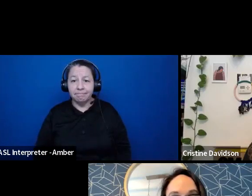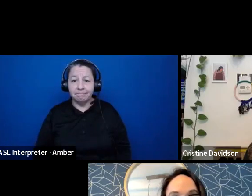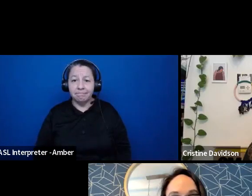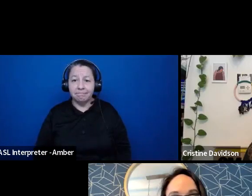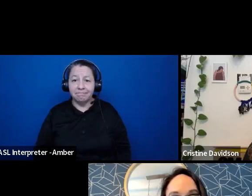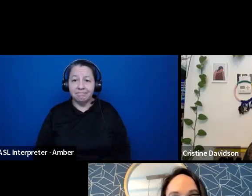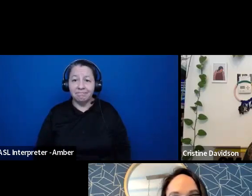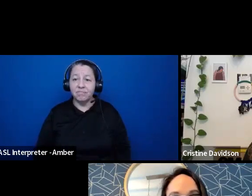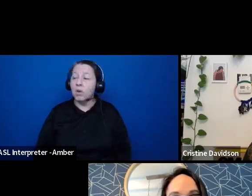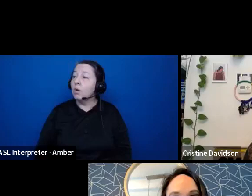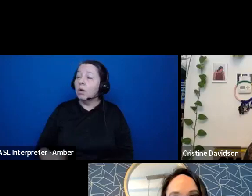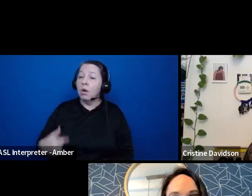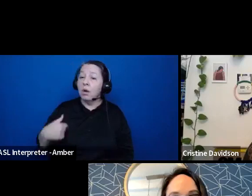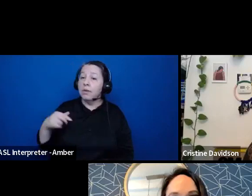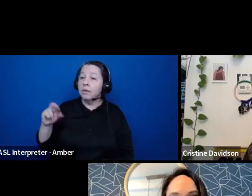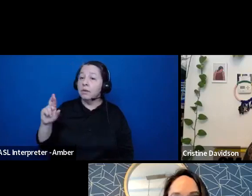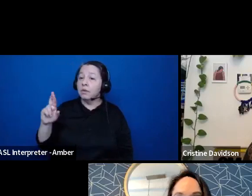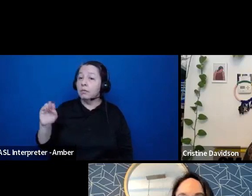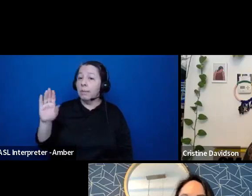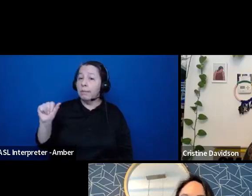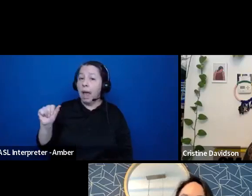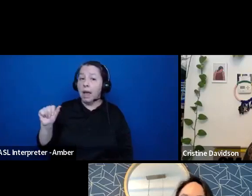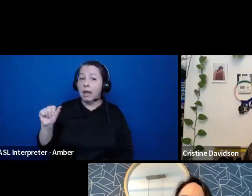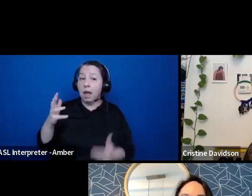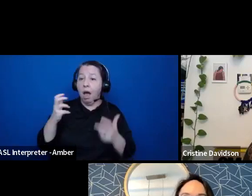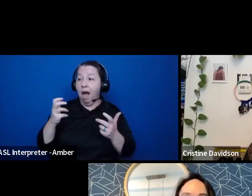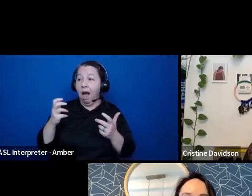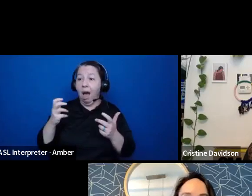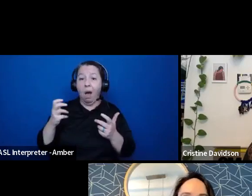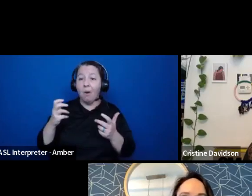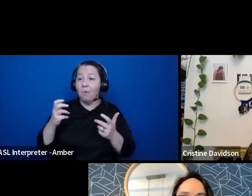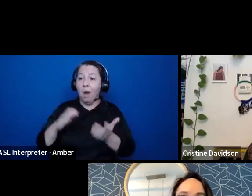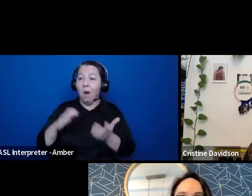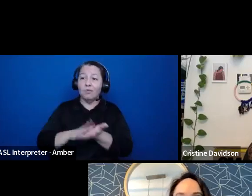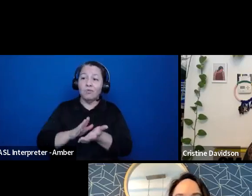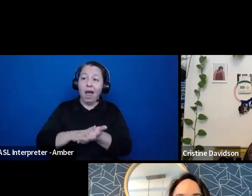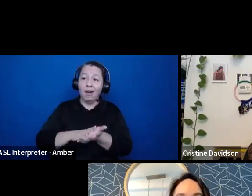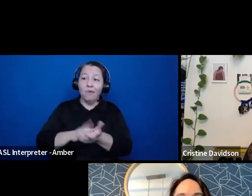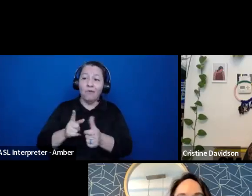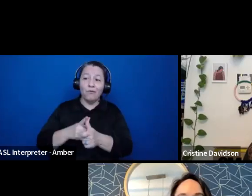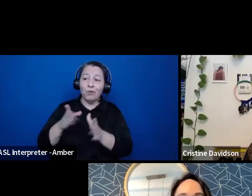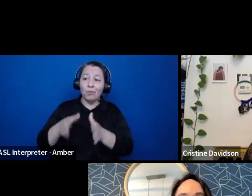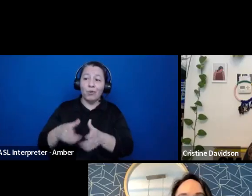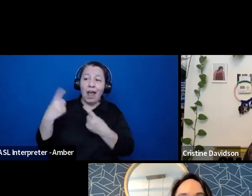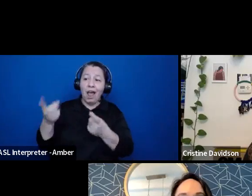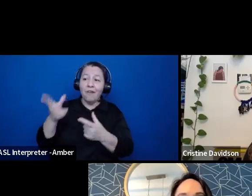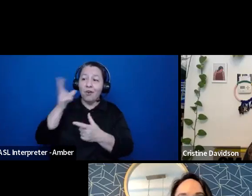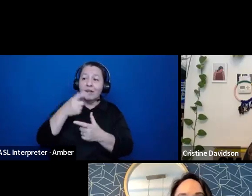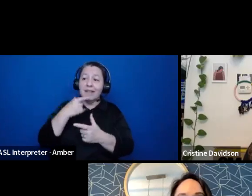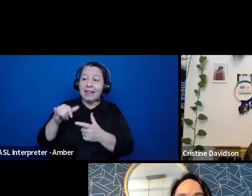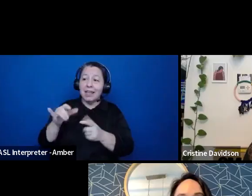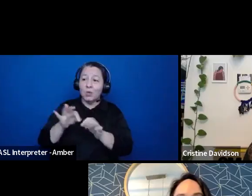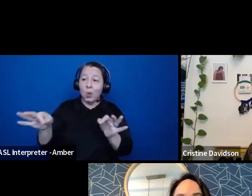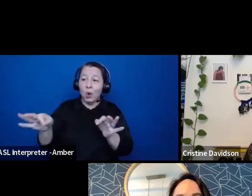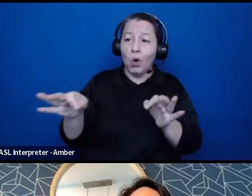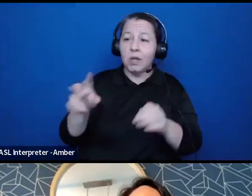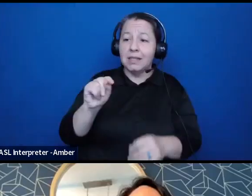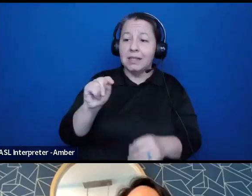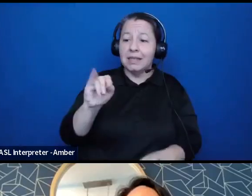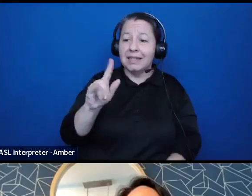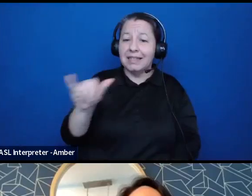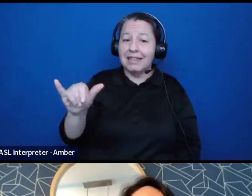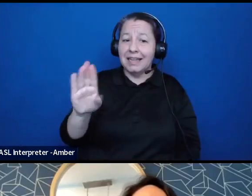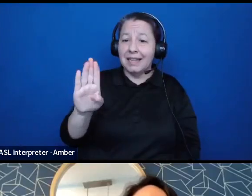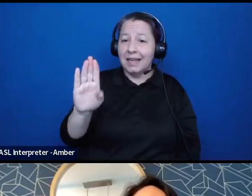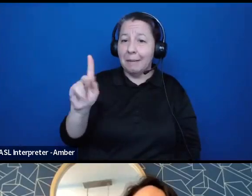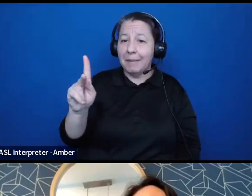I'd like to give a shout out to the first person I ever heard speak these words, which is Tilly Black Bear, right? Who opened one of